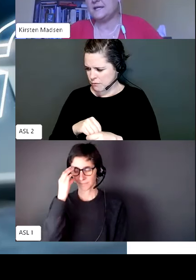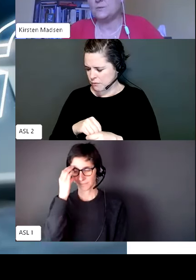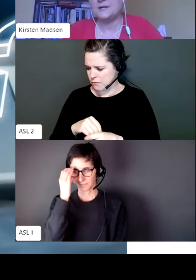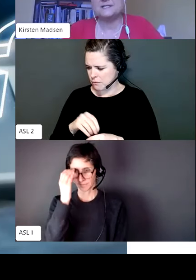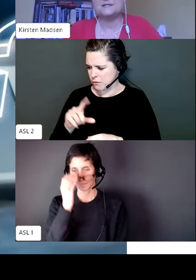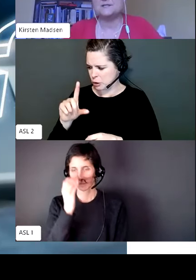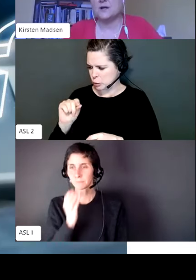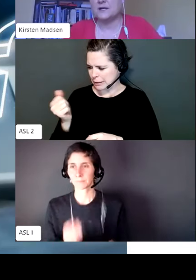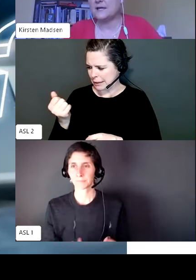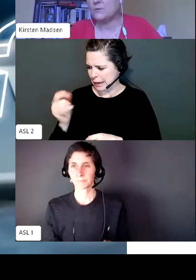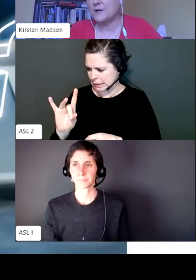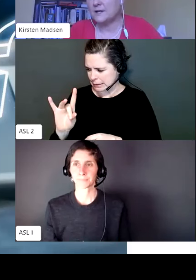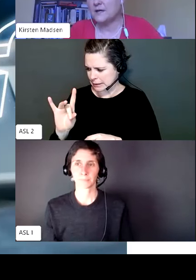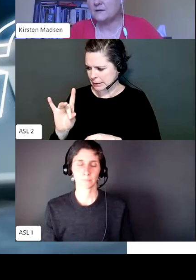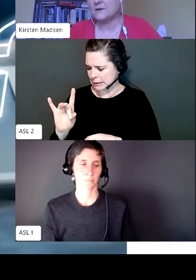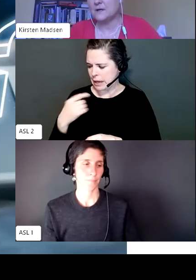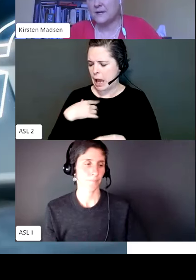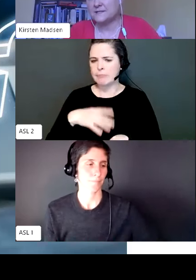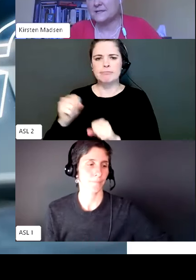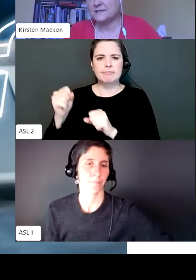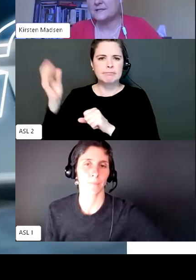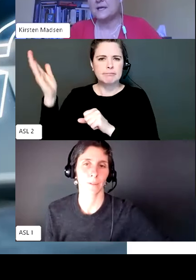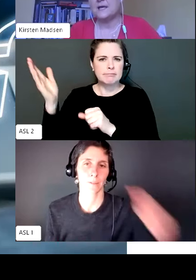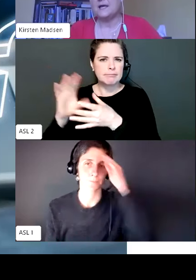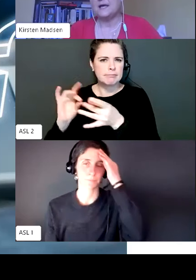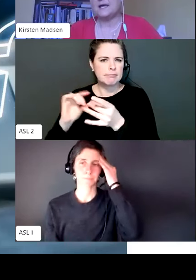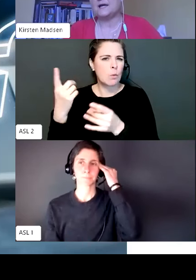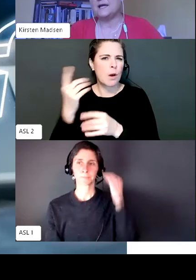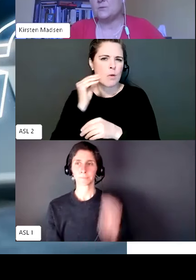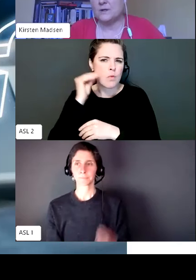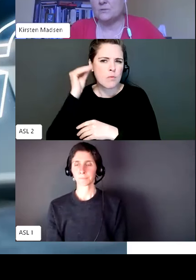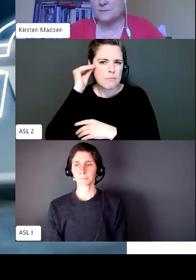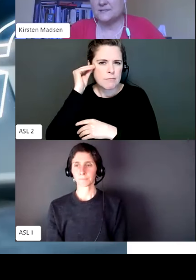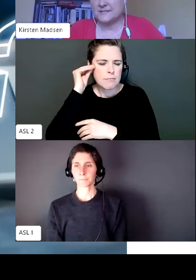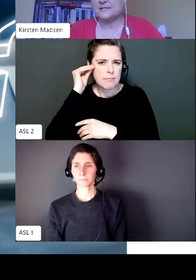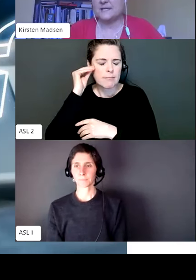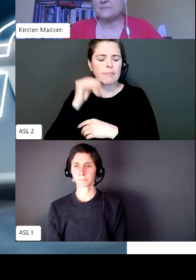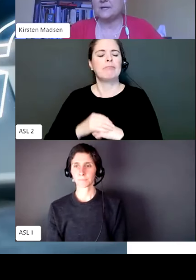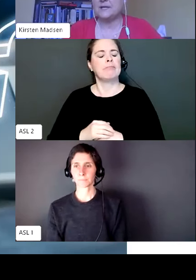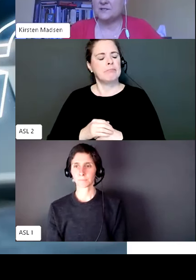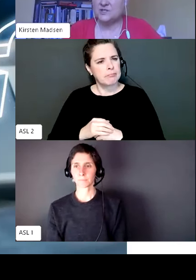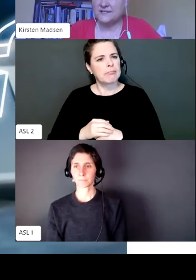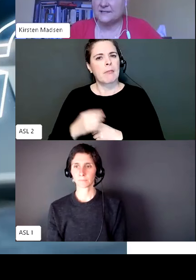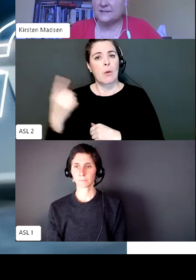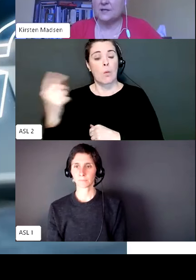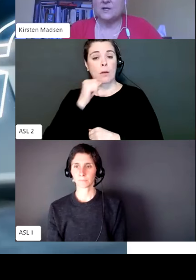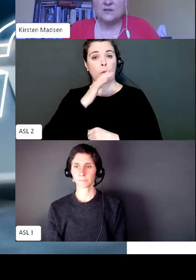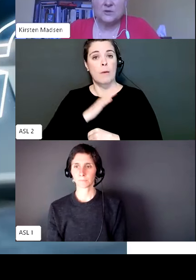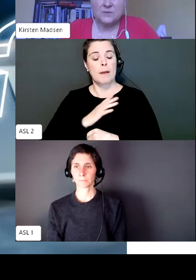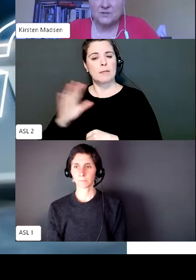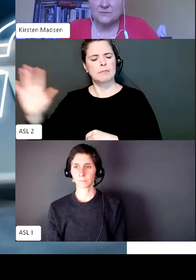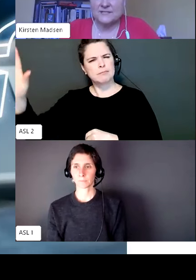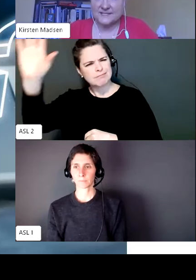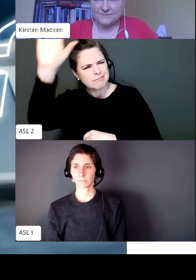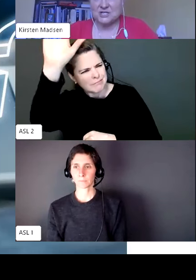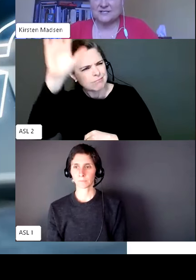2018, when I did a talk at one of our residents, and I had one woman stand up and she said, you people